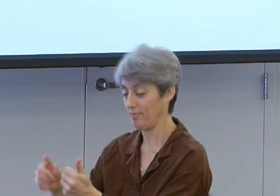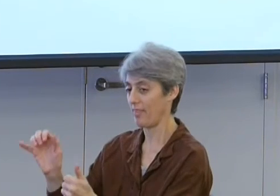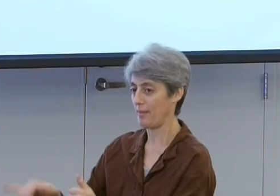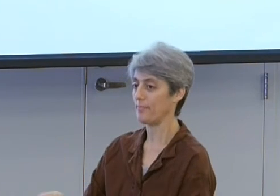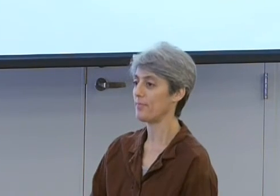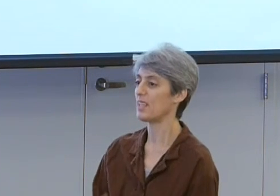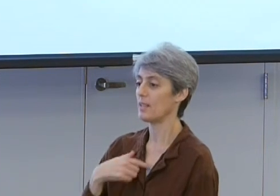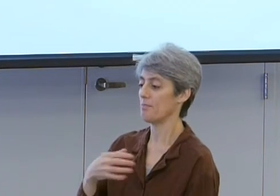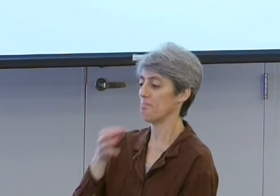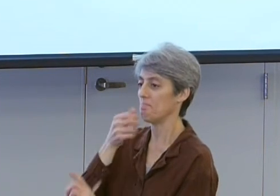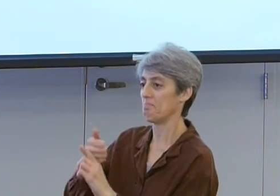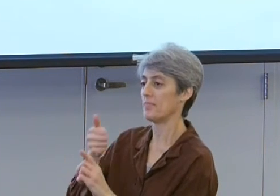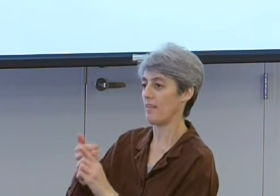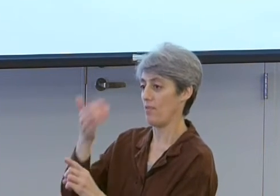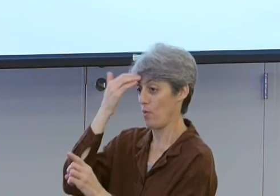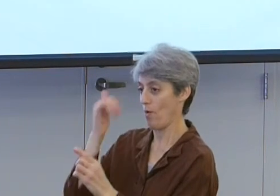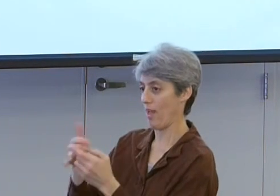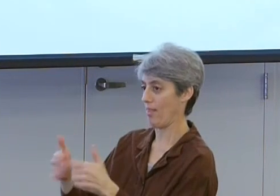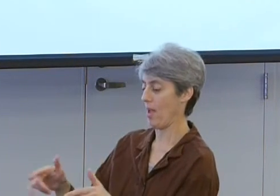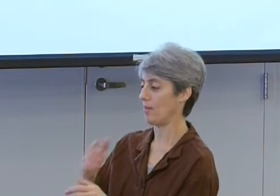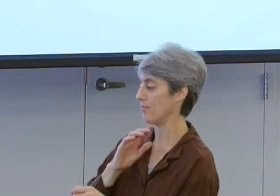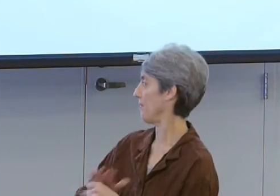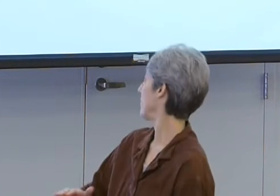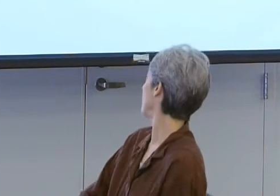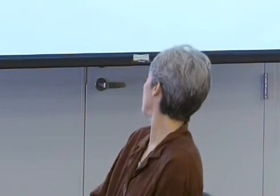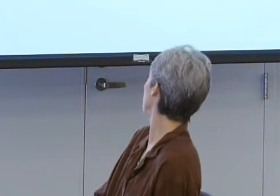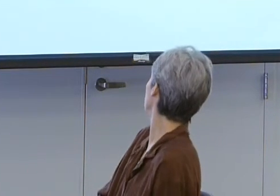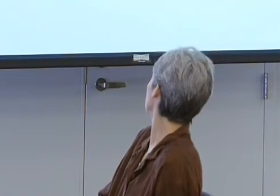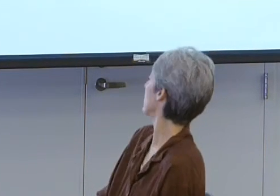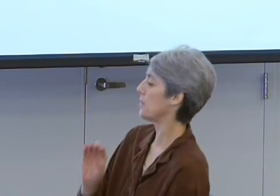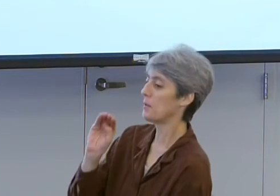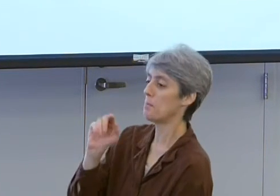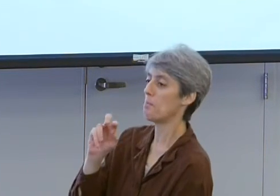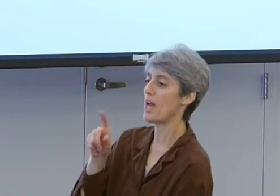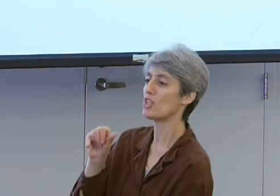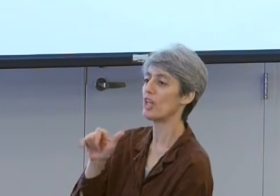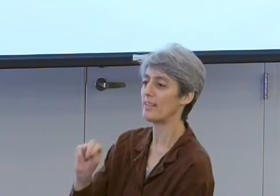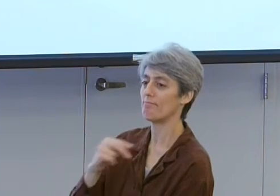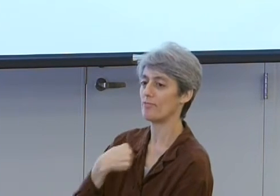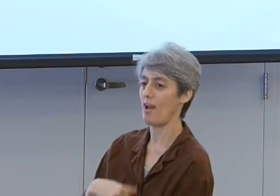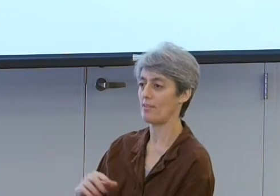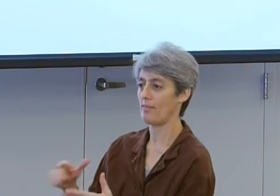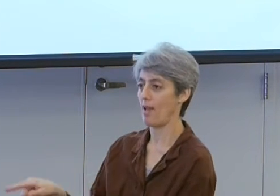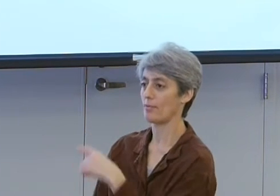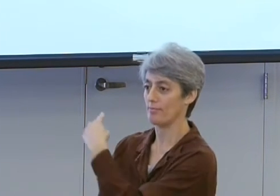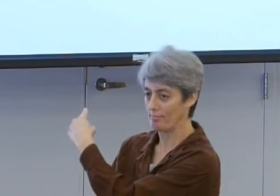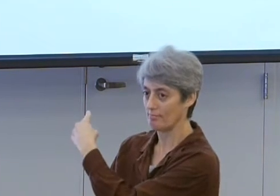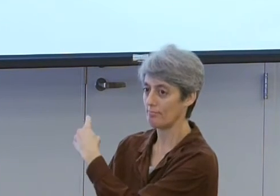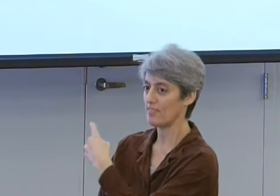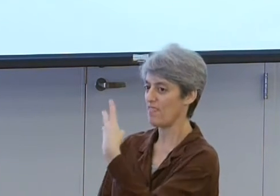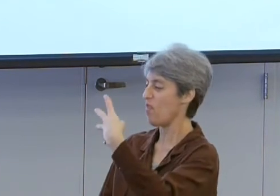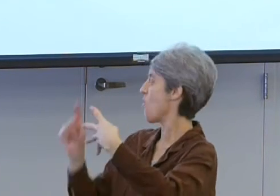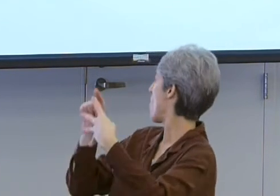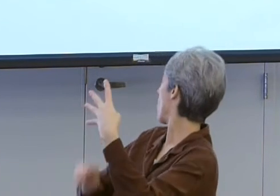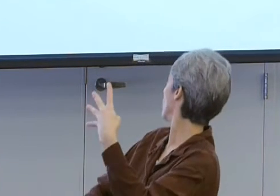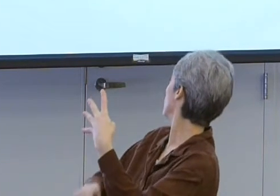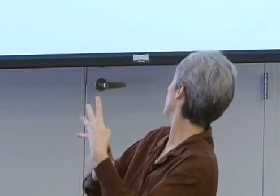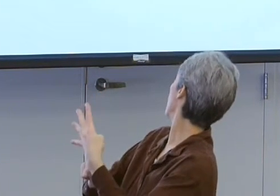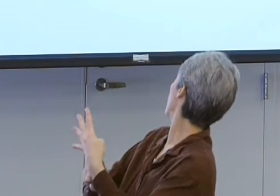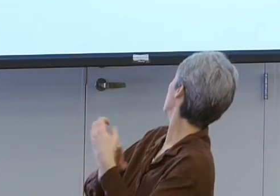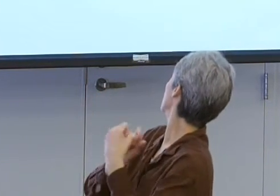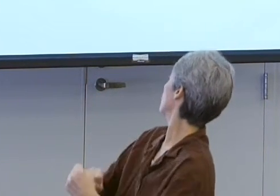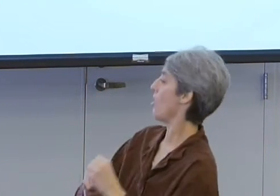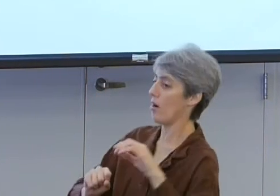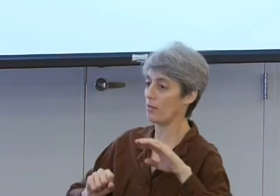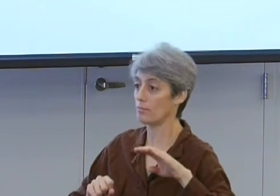simplified schema of the 4 tones in Mandarin. As you note, one of them is strongly rising, one